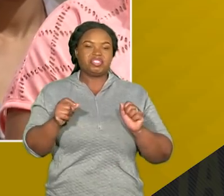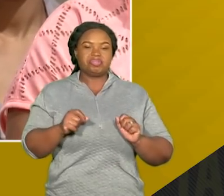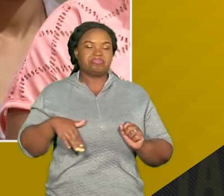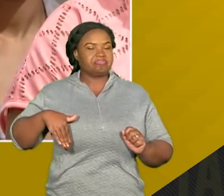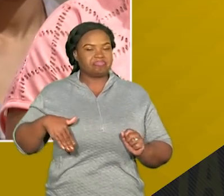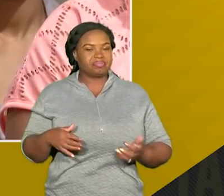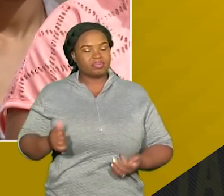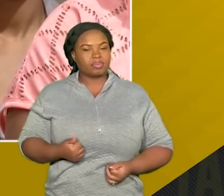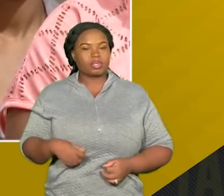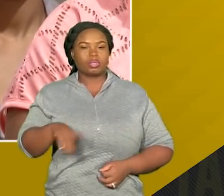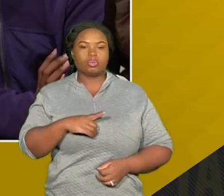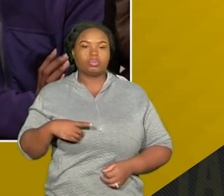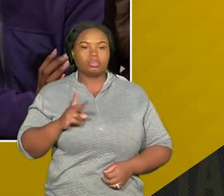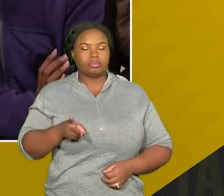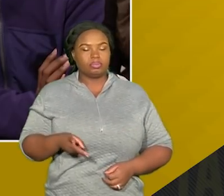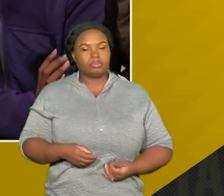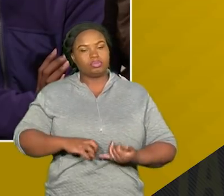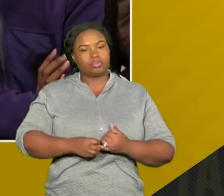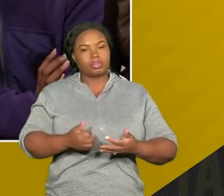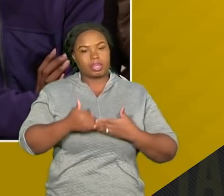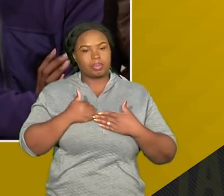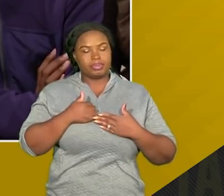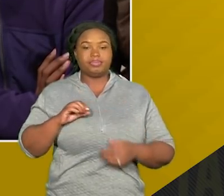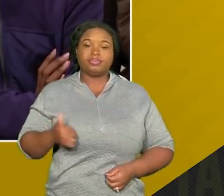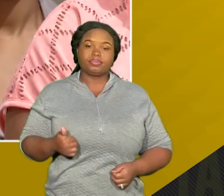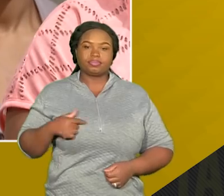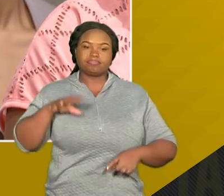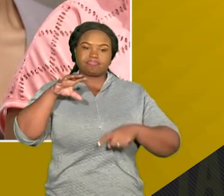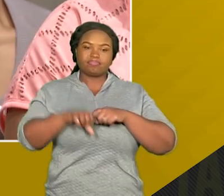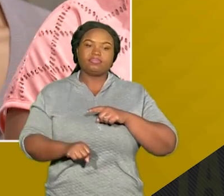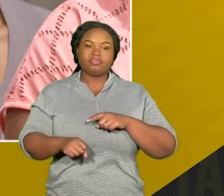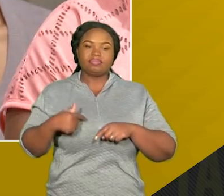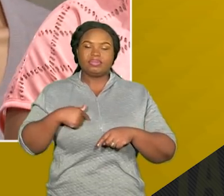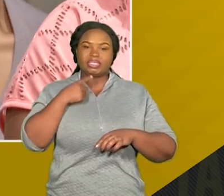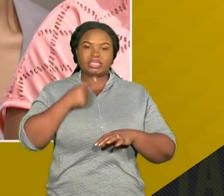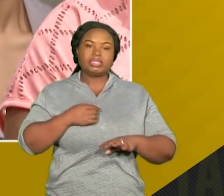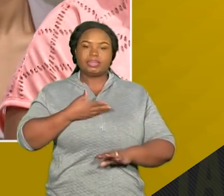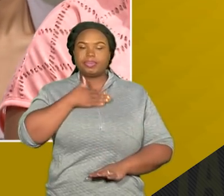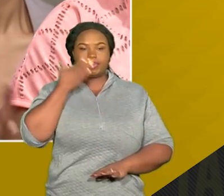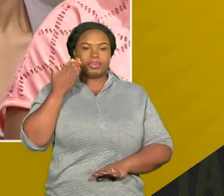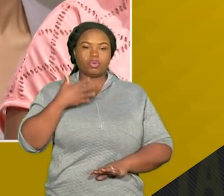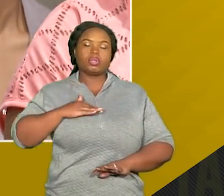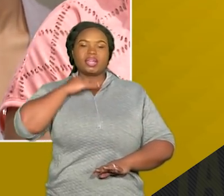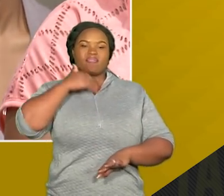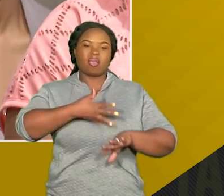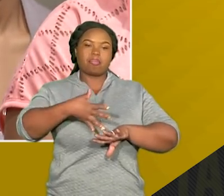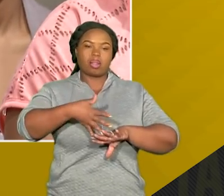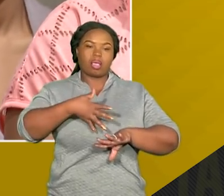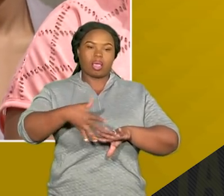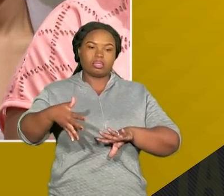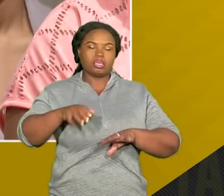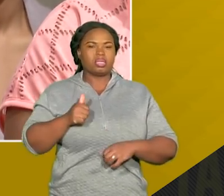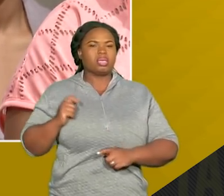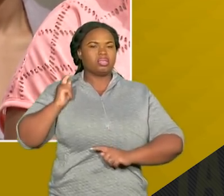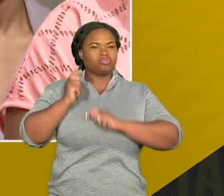to a doctor again then bazama unceda and then that's why they say like I don't have blood and then wabe lo doctor a